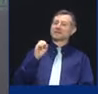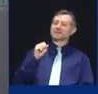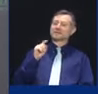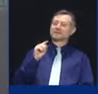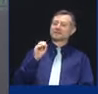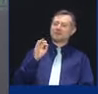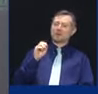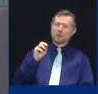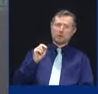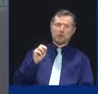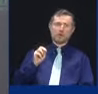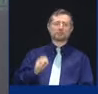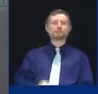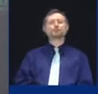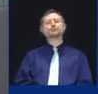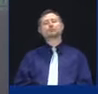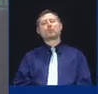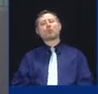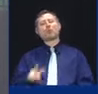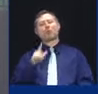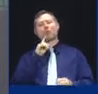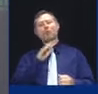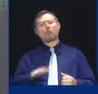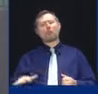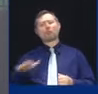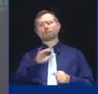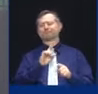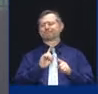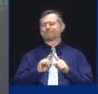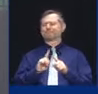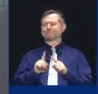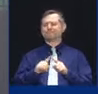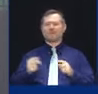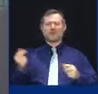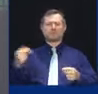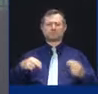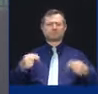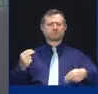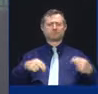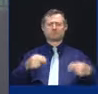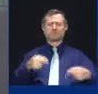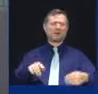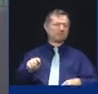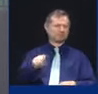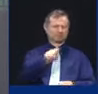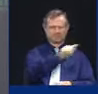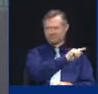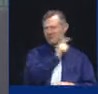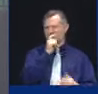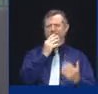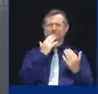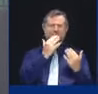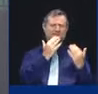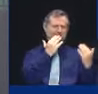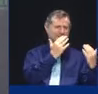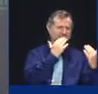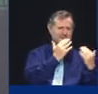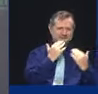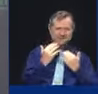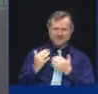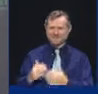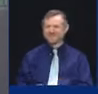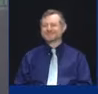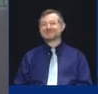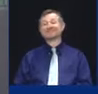And all of the other local elected officials that have joined us from around the region this morning. We've also been joined by Maureen